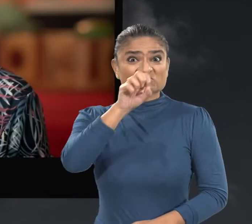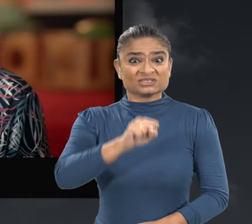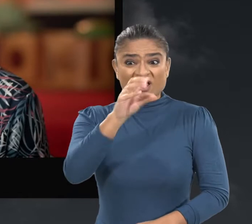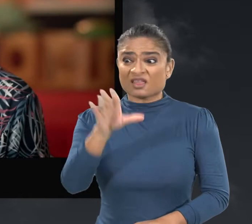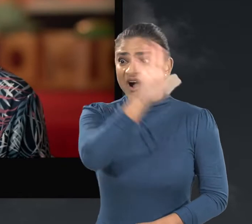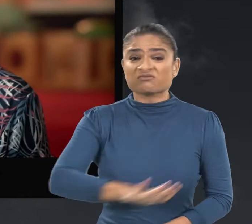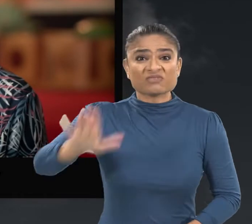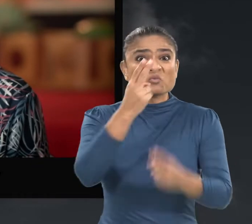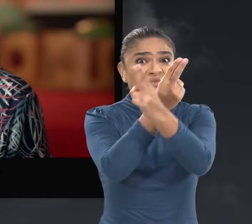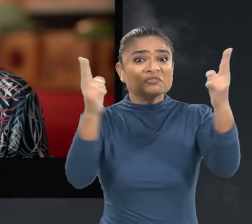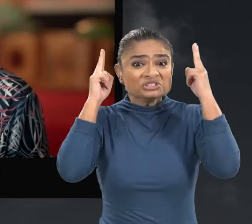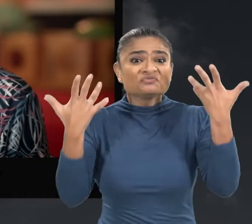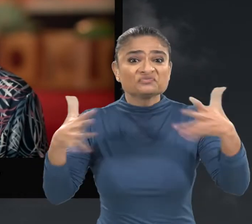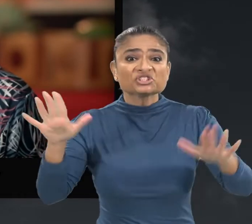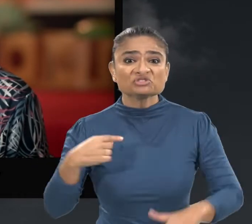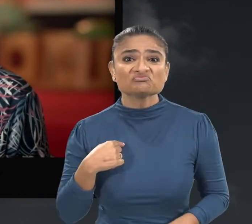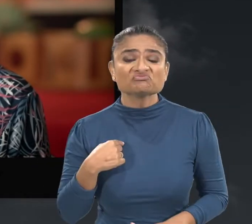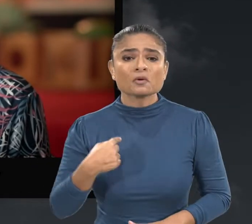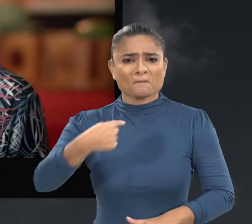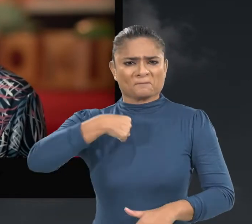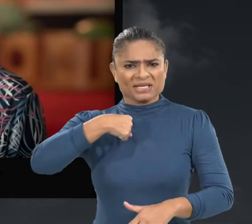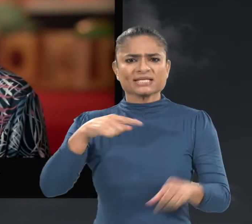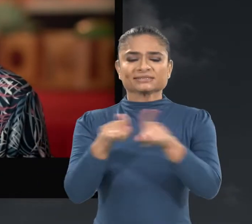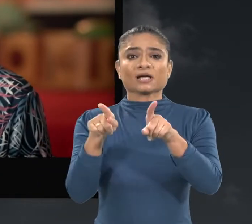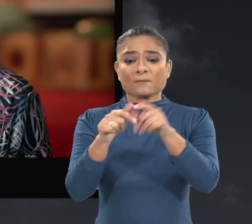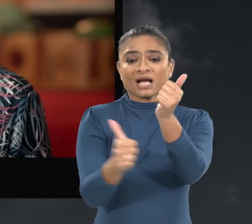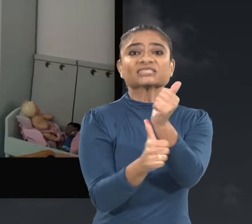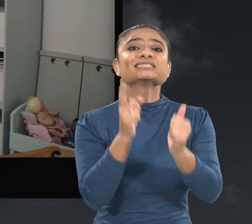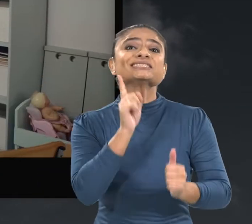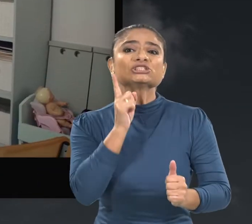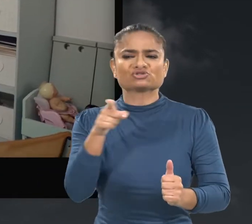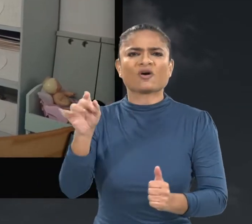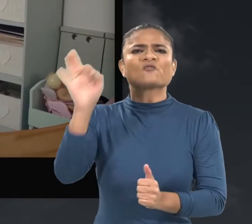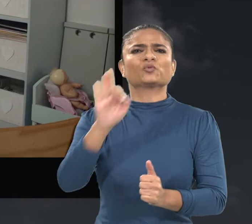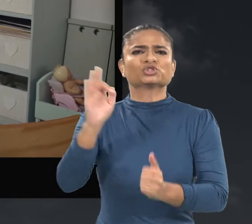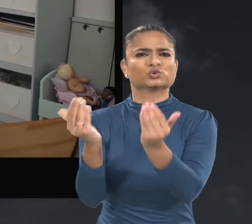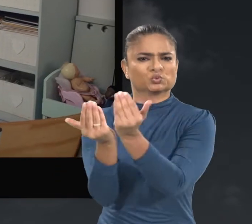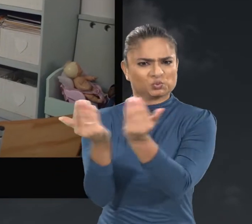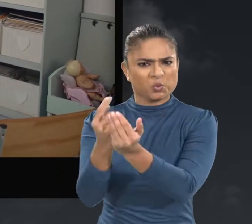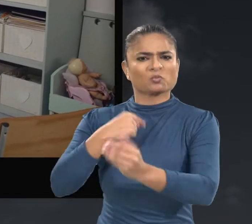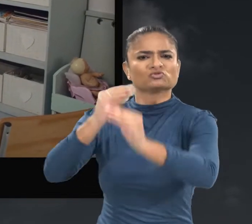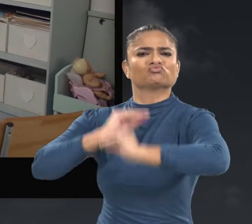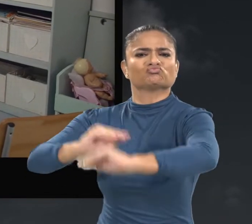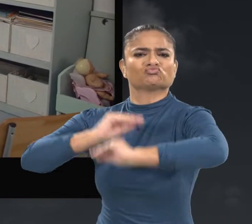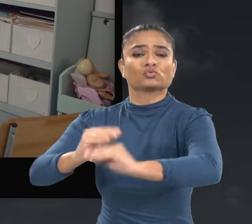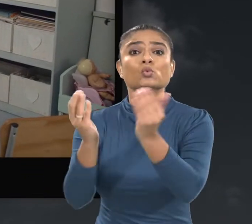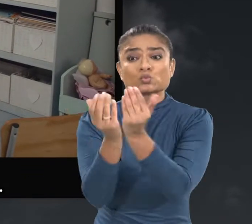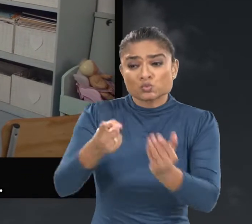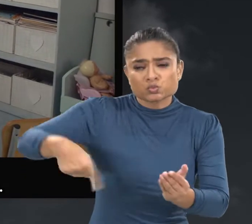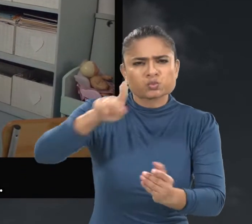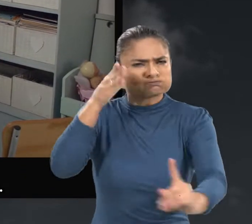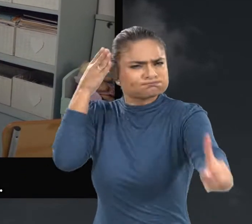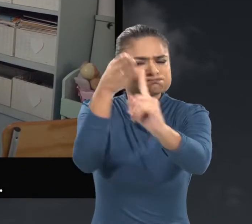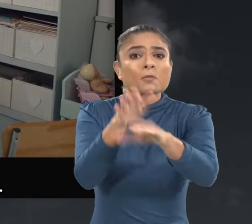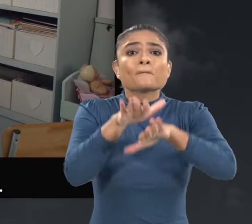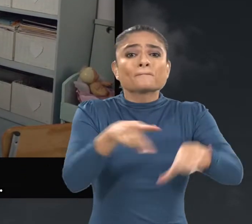in Suid-Afrika wat 'n tersiêre diploma verwerf het. Ek is ook 'n assistent onderwyseres by Letty Forsie skool. Dis